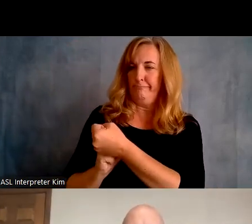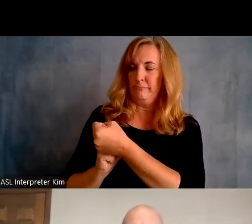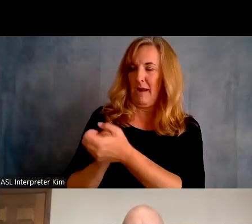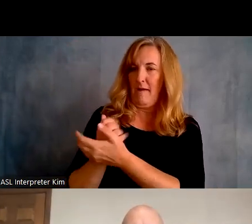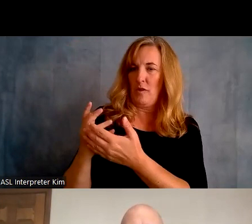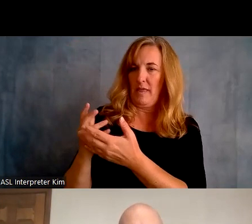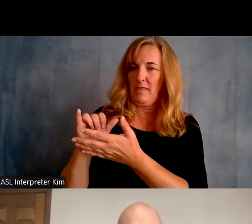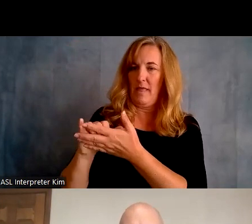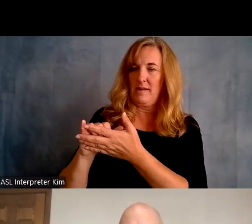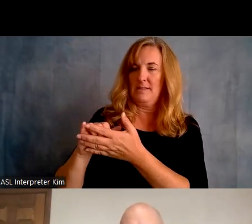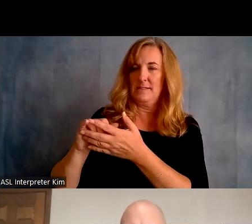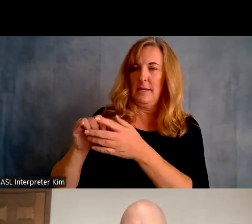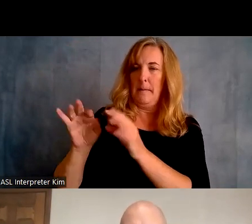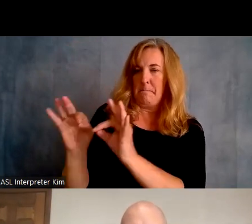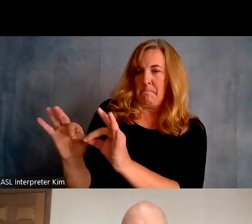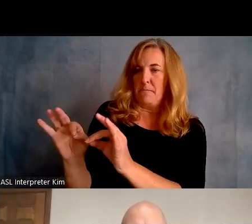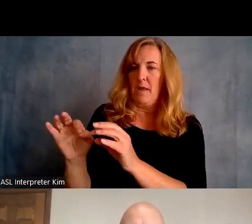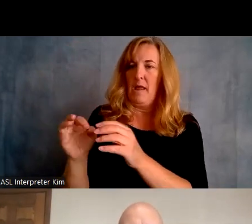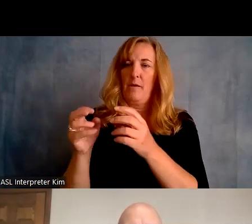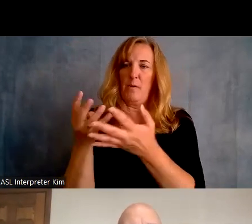filters out people who are different.